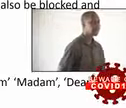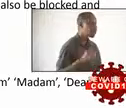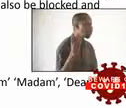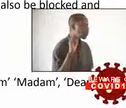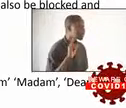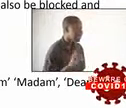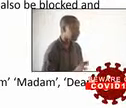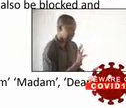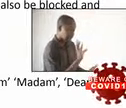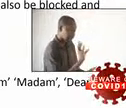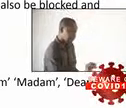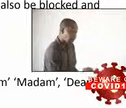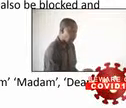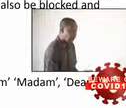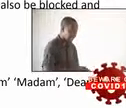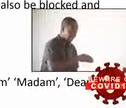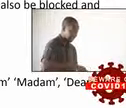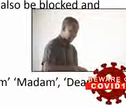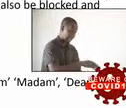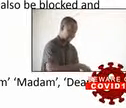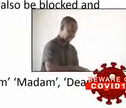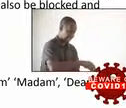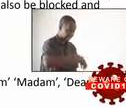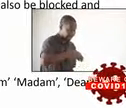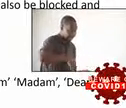whatever you have done on the sender's address,